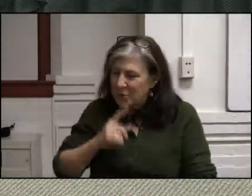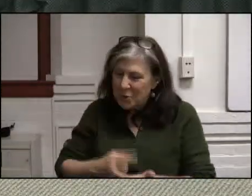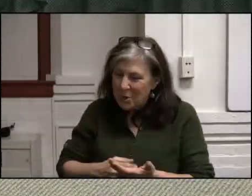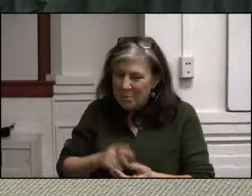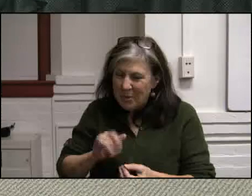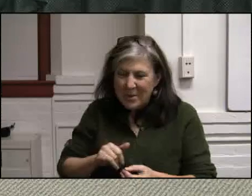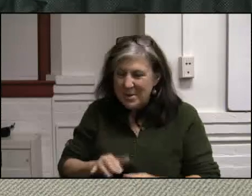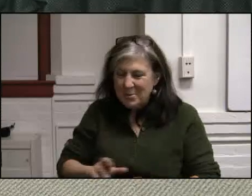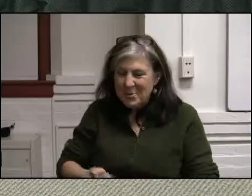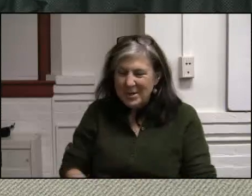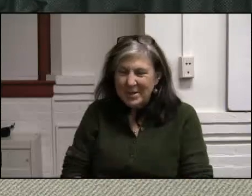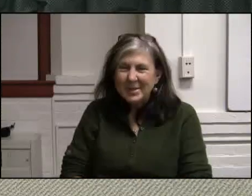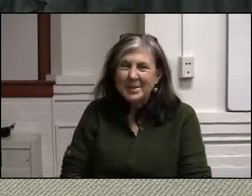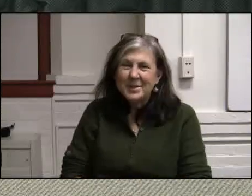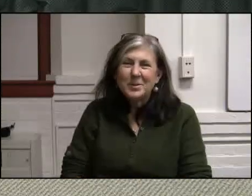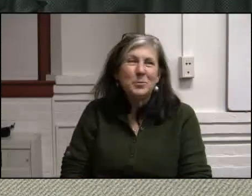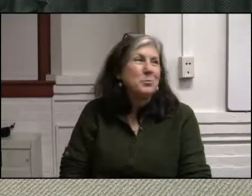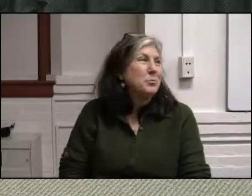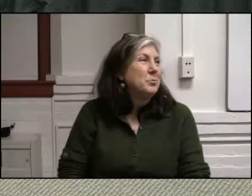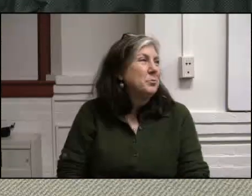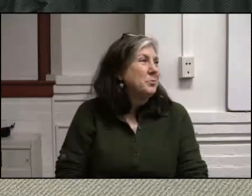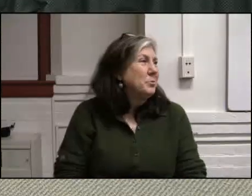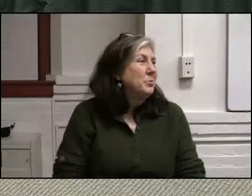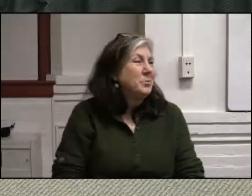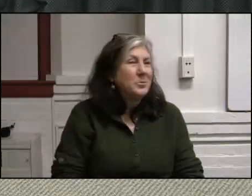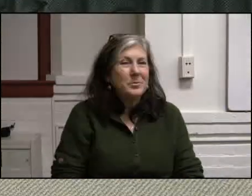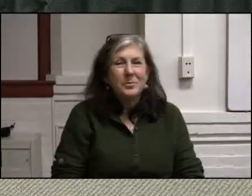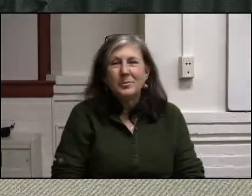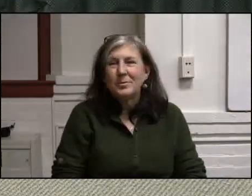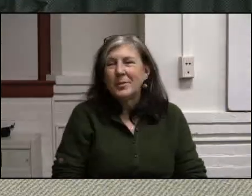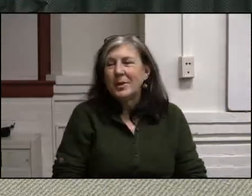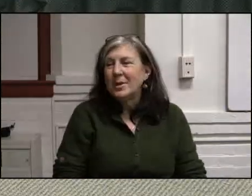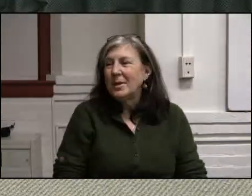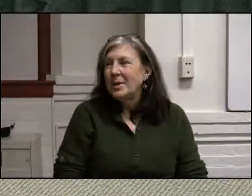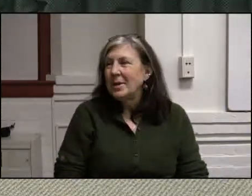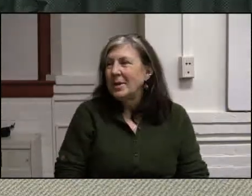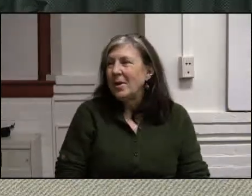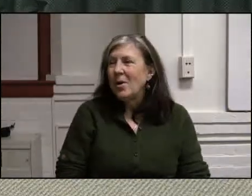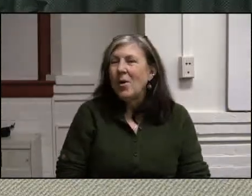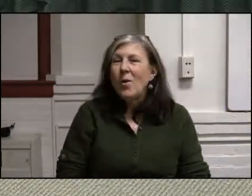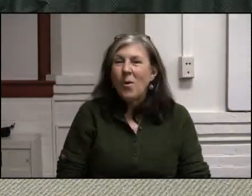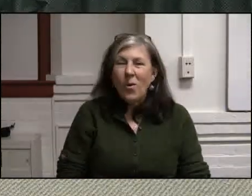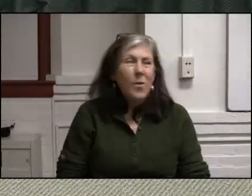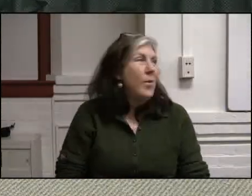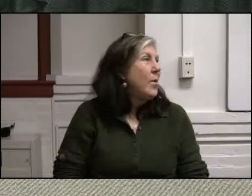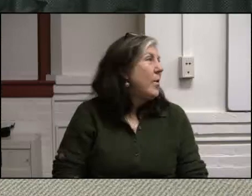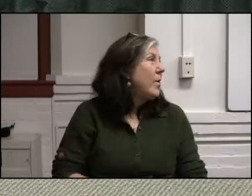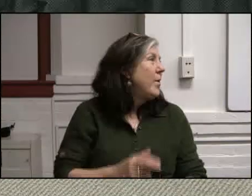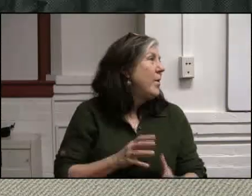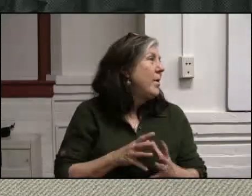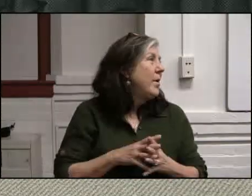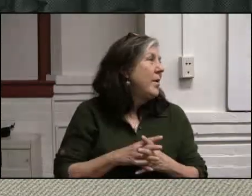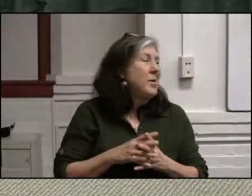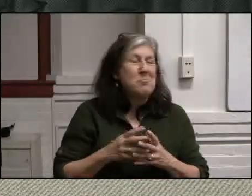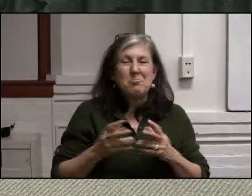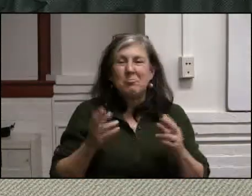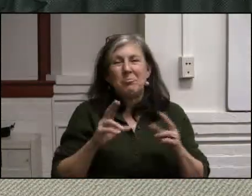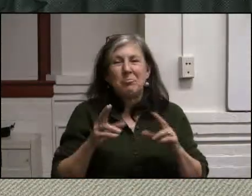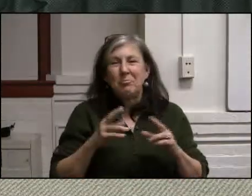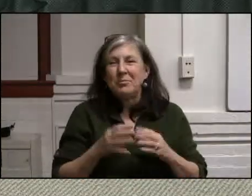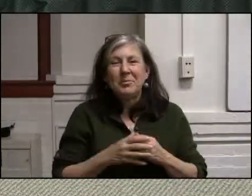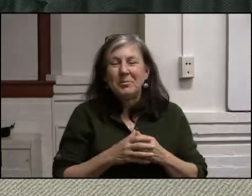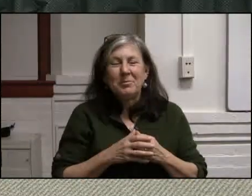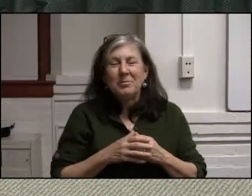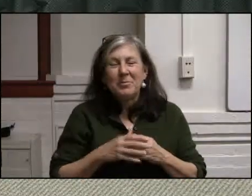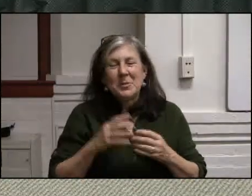around that. It's not on the agenda. Exactly. But it sort of is. Yeah, it is. Yeah, I